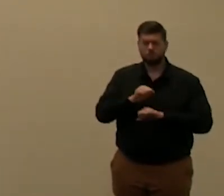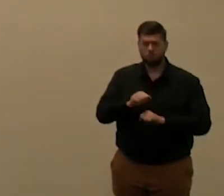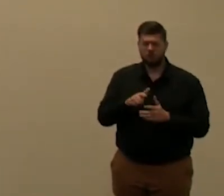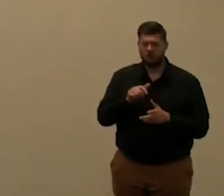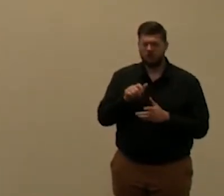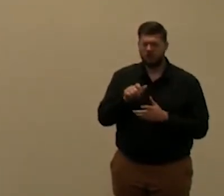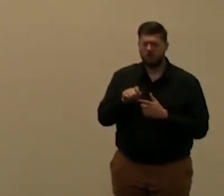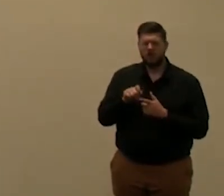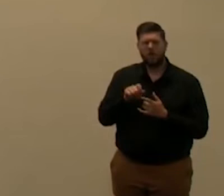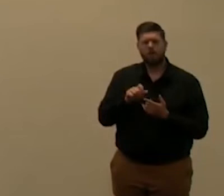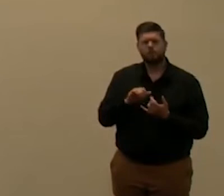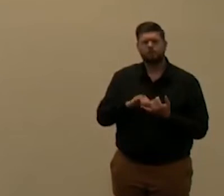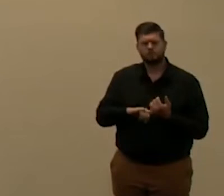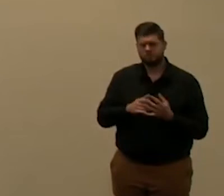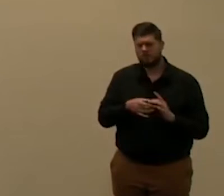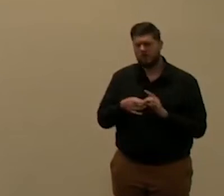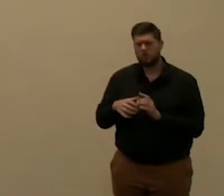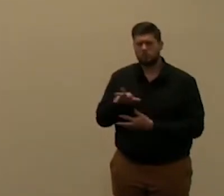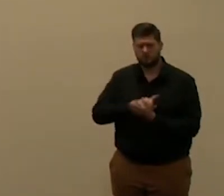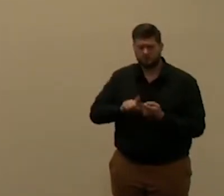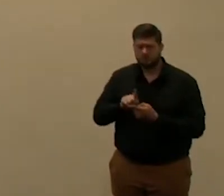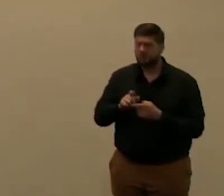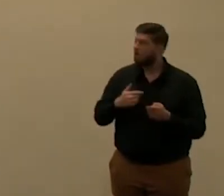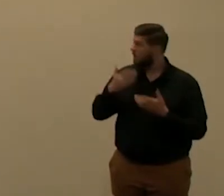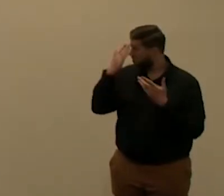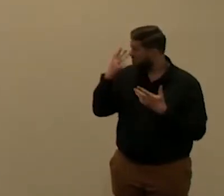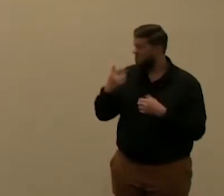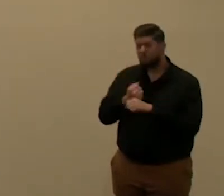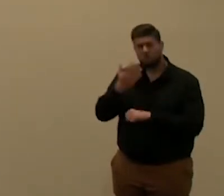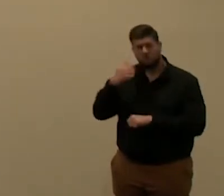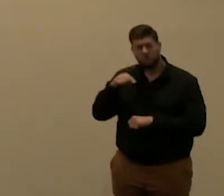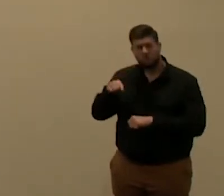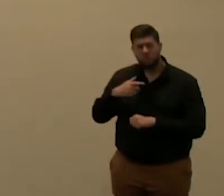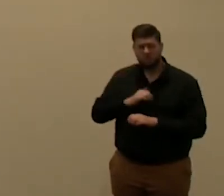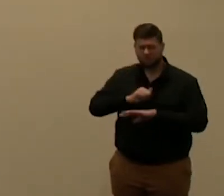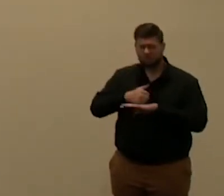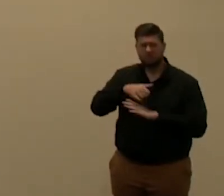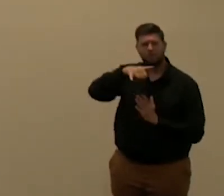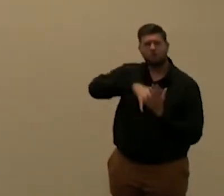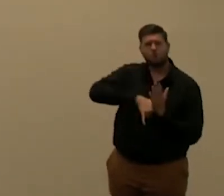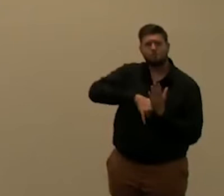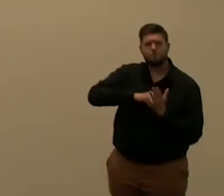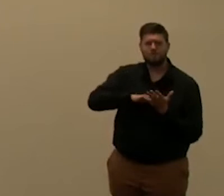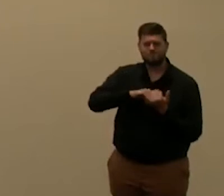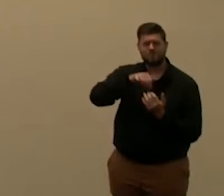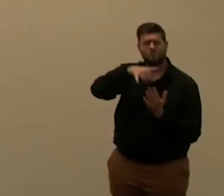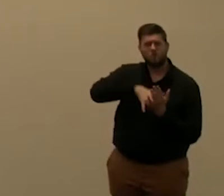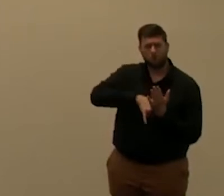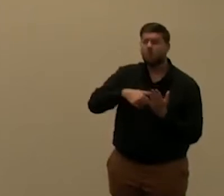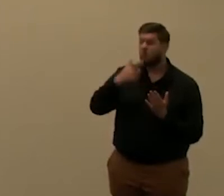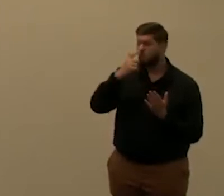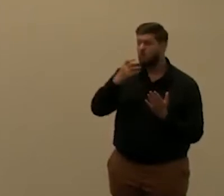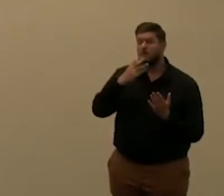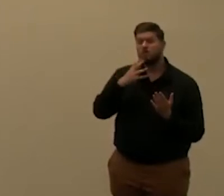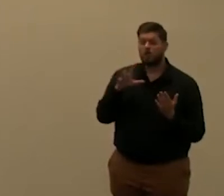you've already done something like this, like for example, setting up forms in your meeting. You can just do that by adding